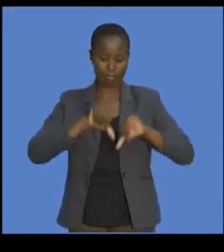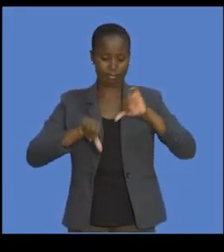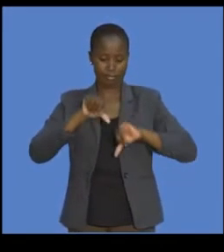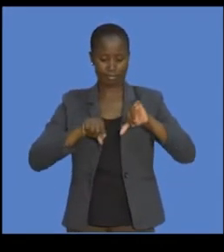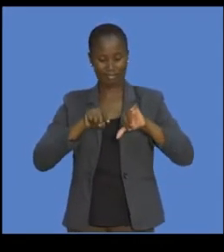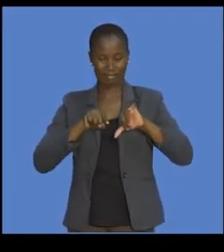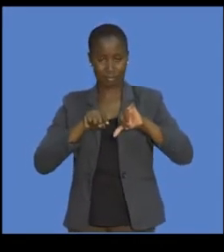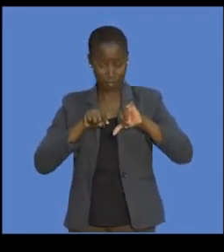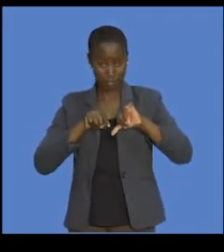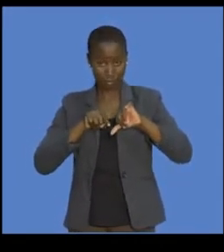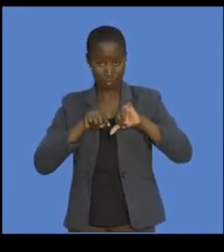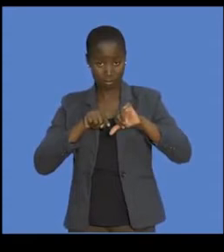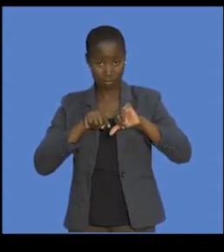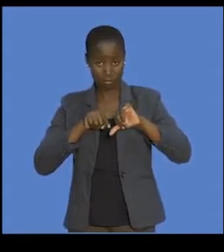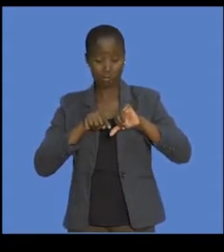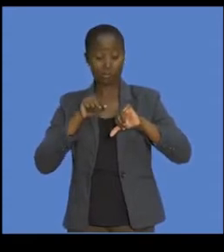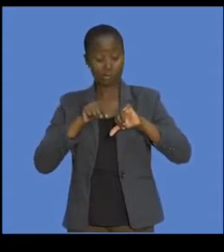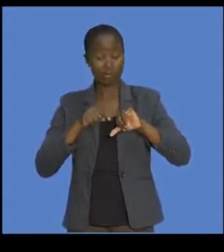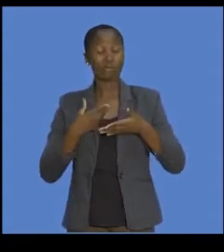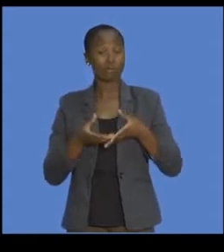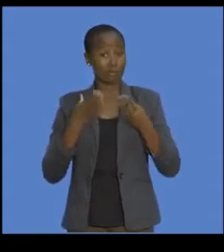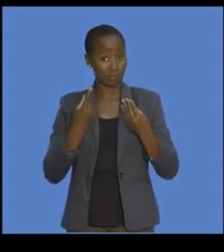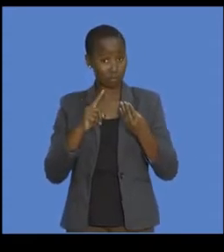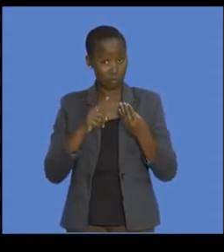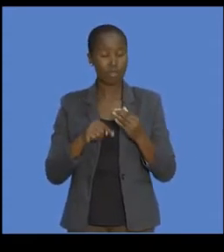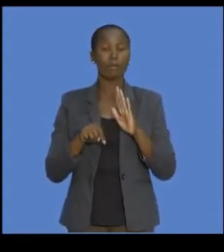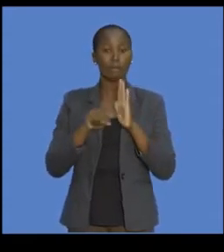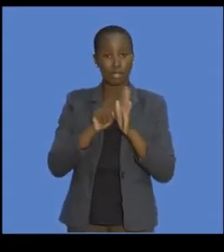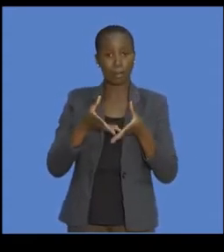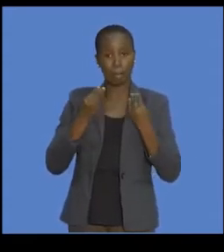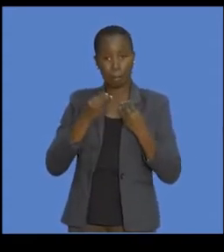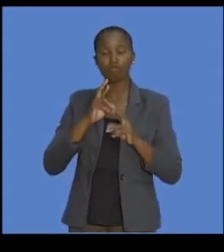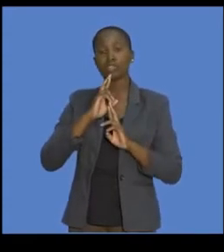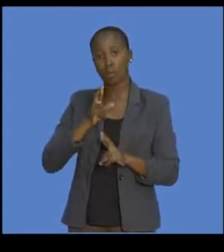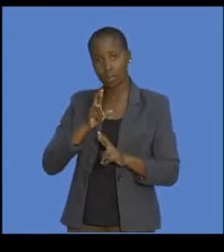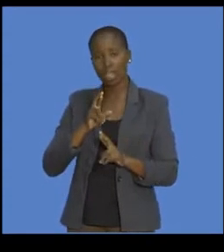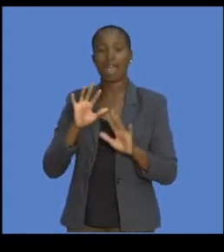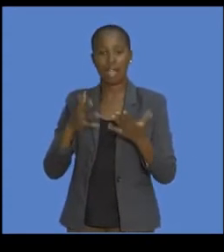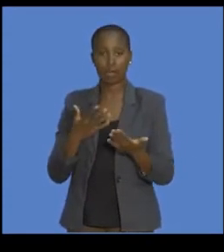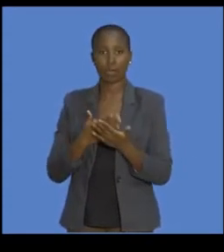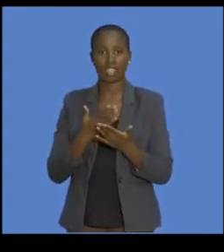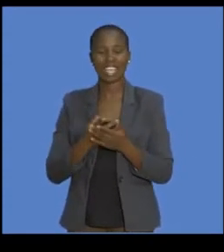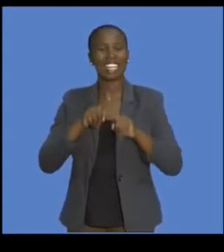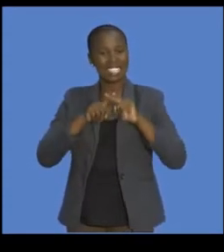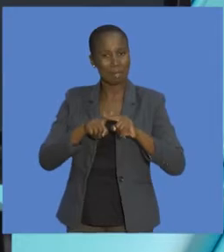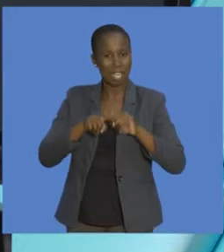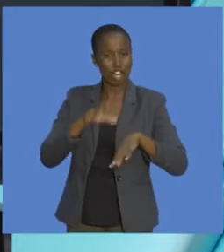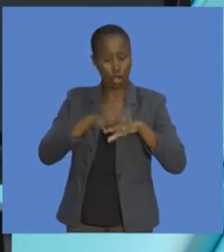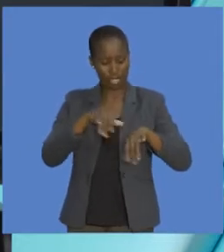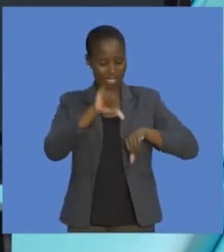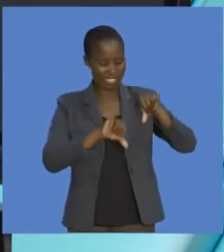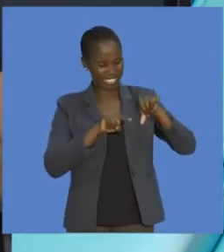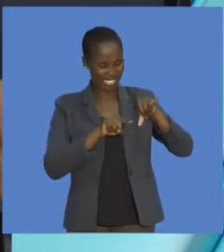must have a specific protein receptor in order to be affected by the hormones. We're going to pause